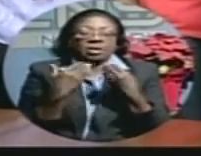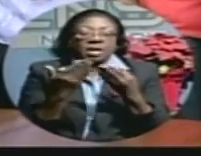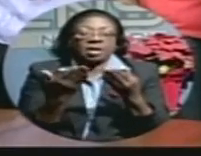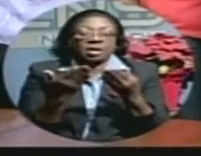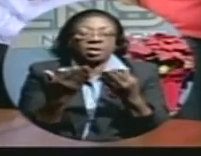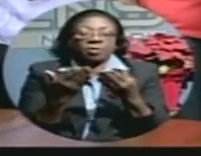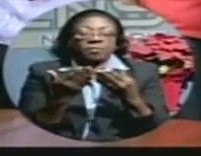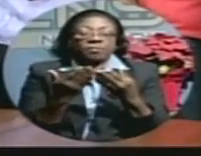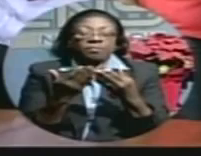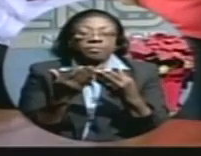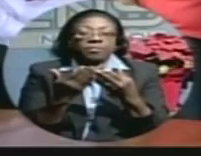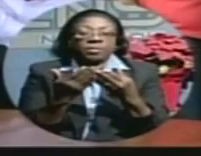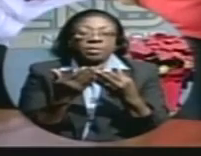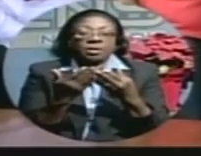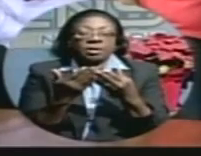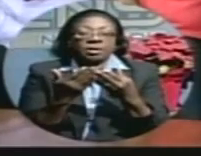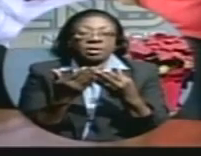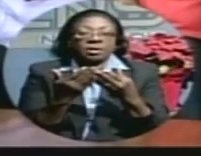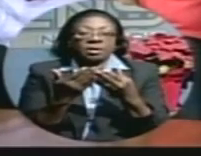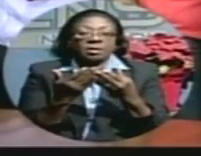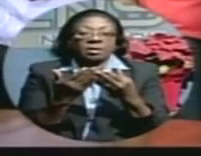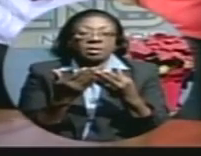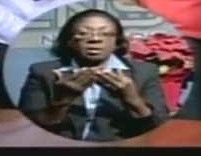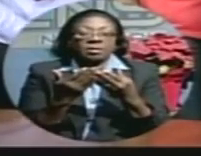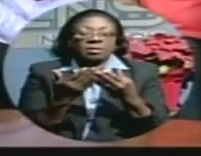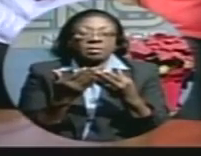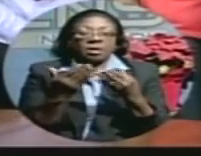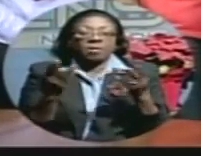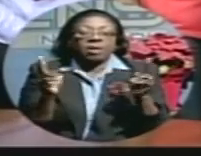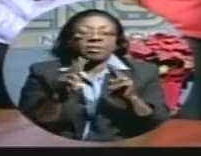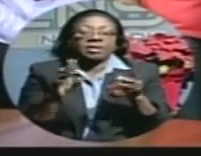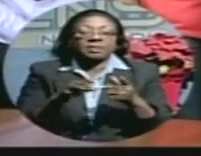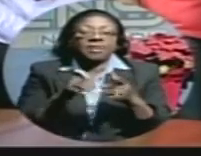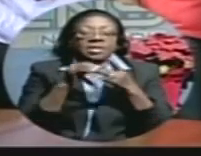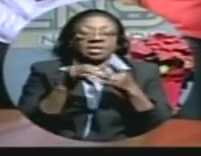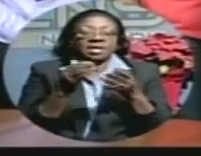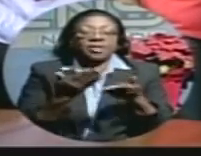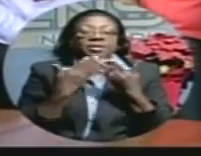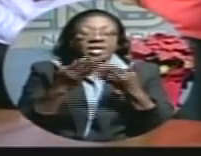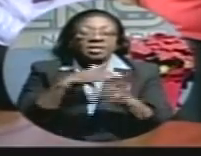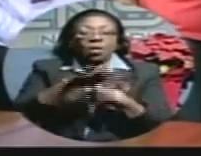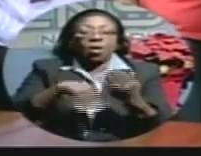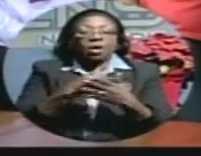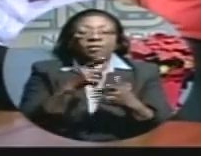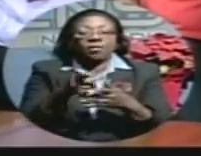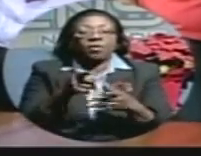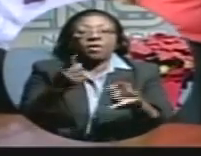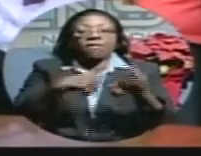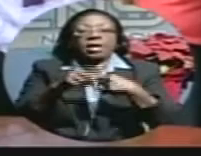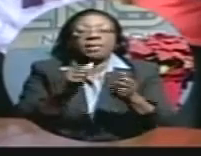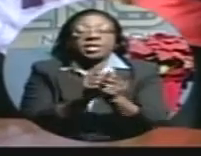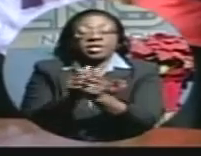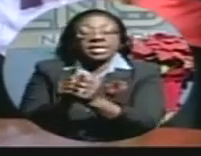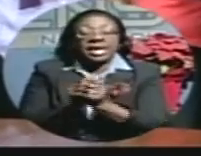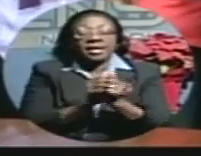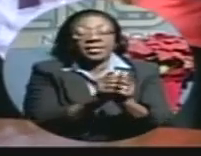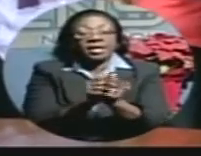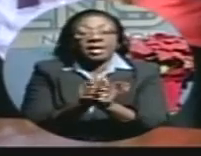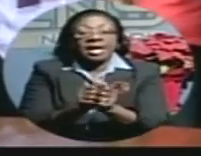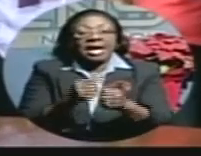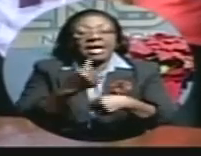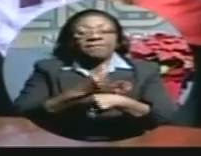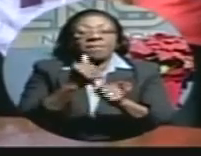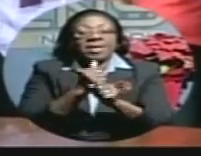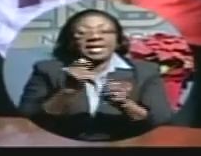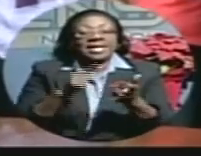is overseas at this time, I just want to say a very sincere thanks to all of you for coming together and for making